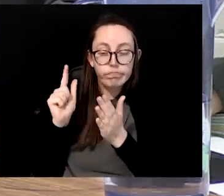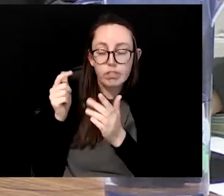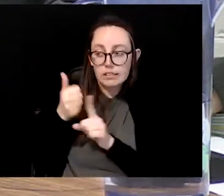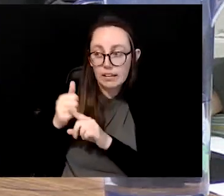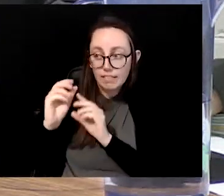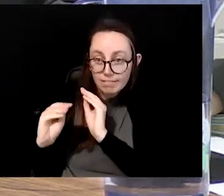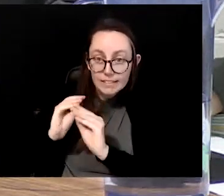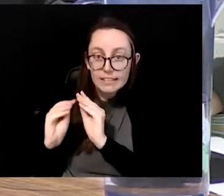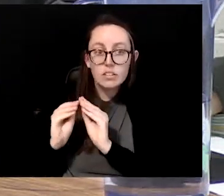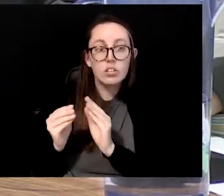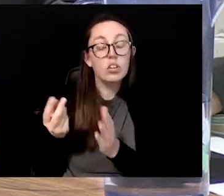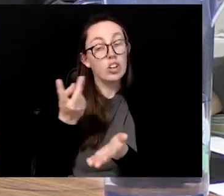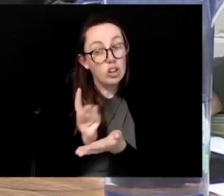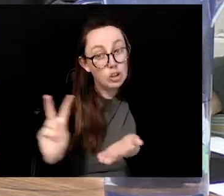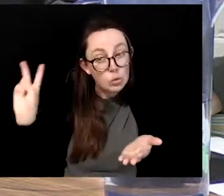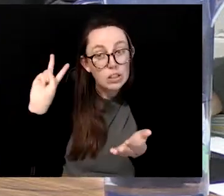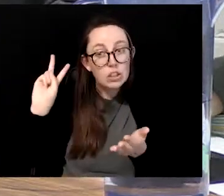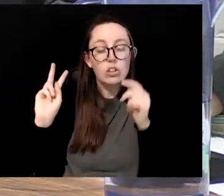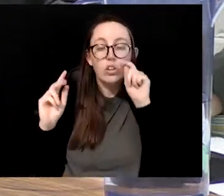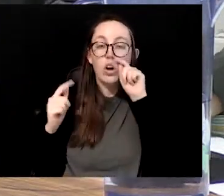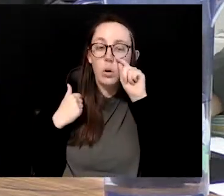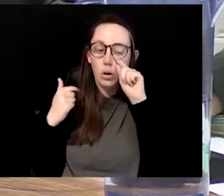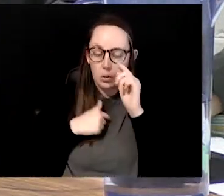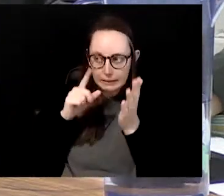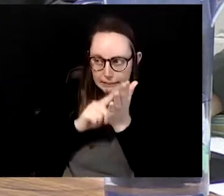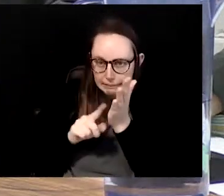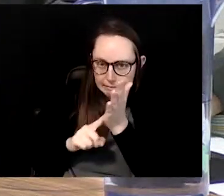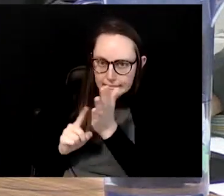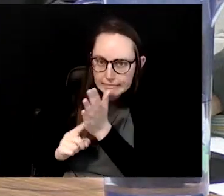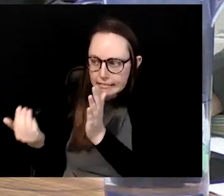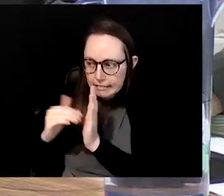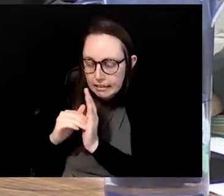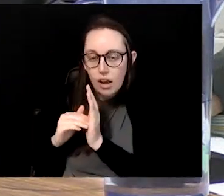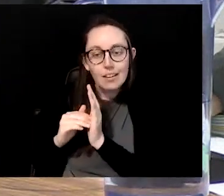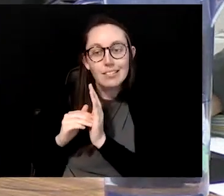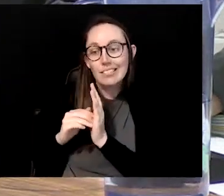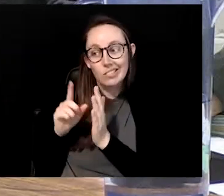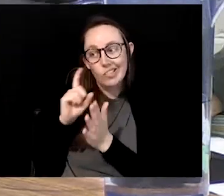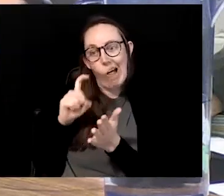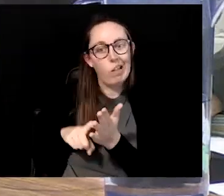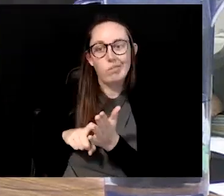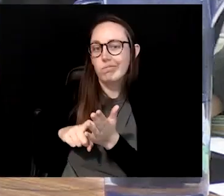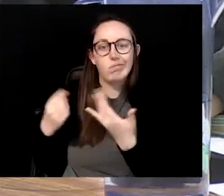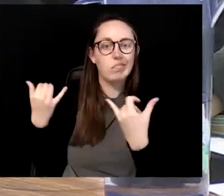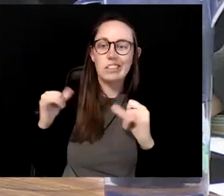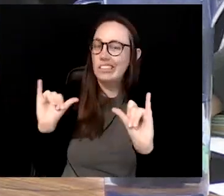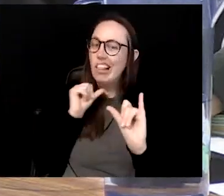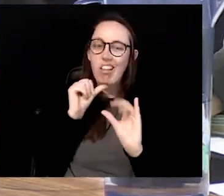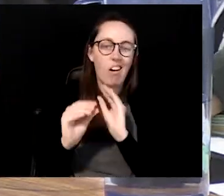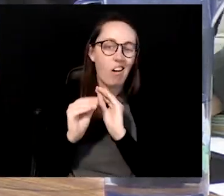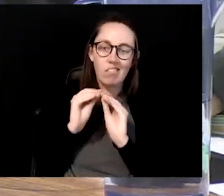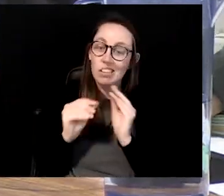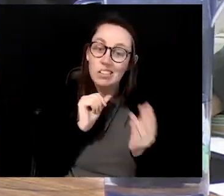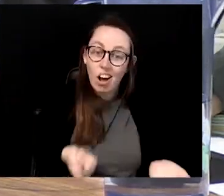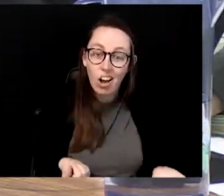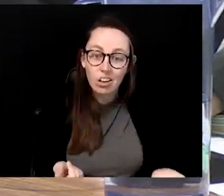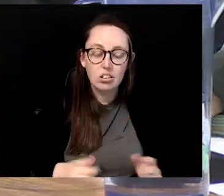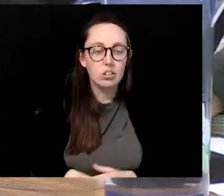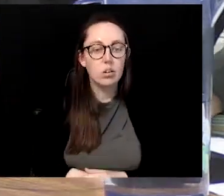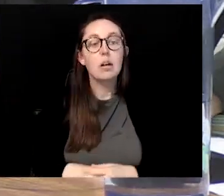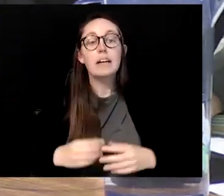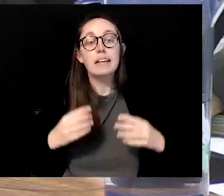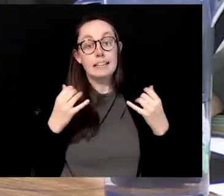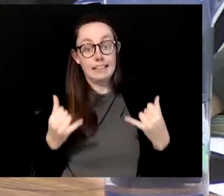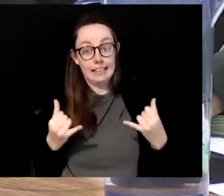last and found the or that your order had not been complied with so the town is now seeking injunctive